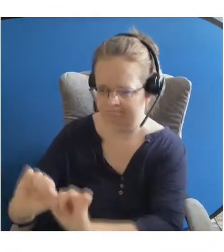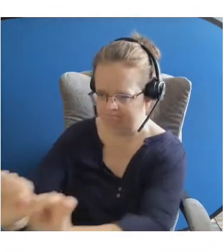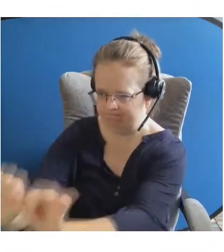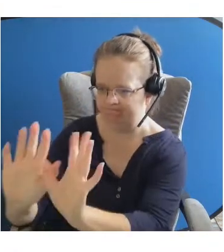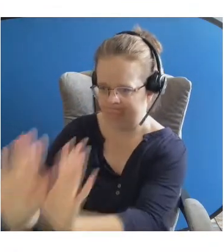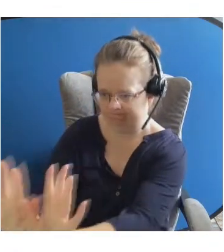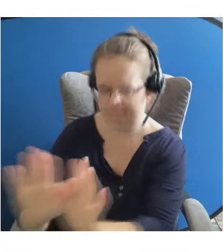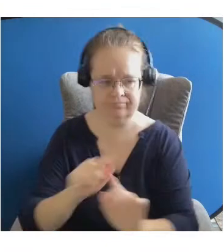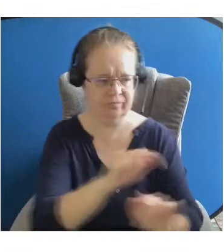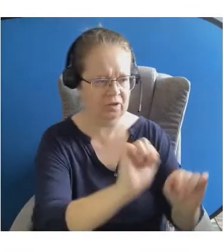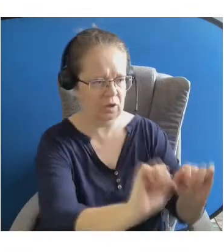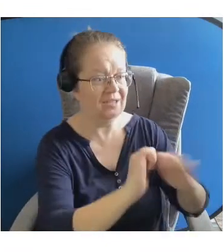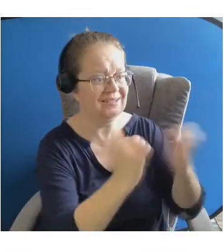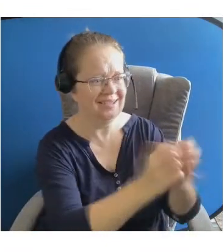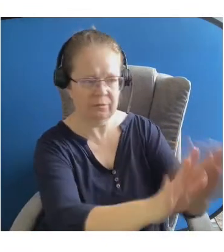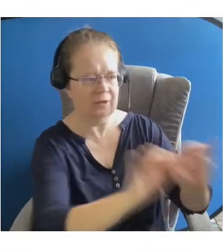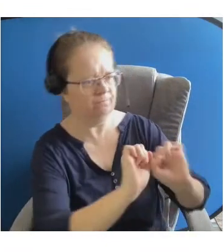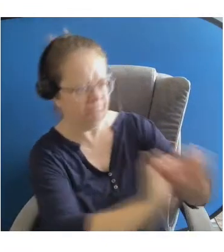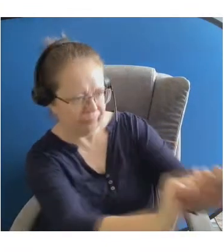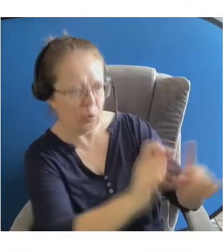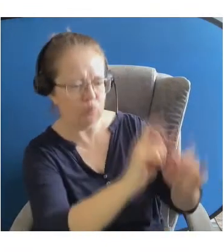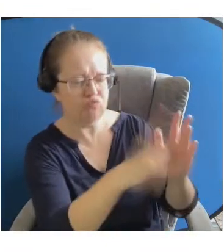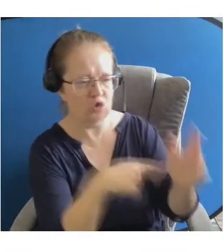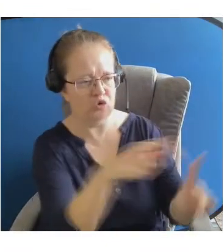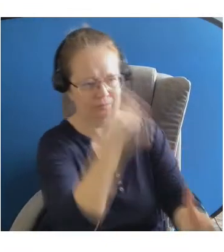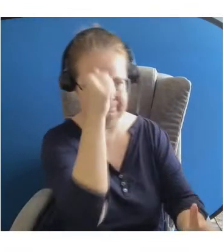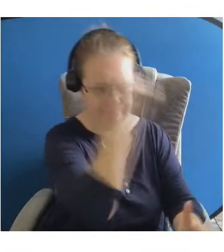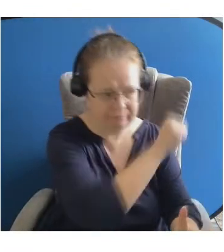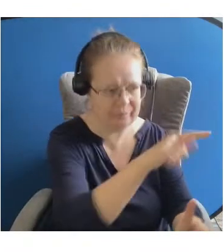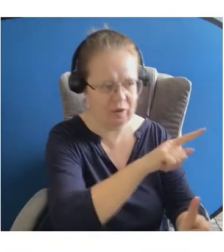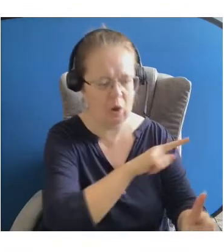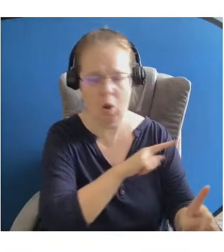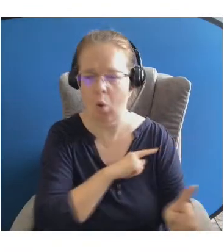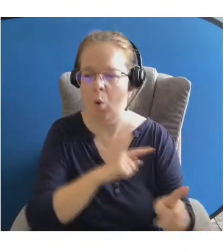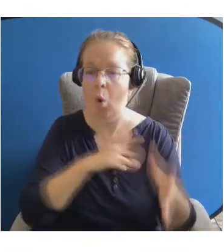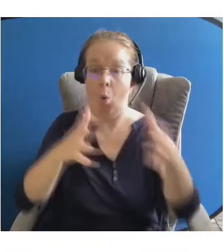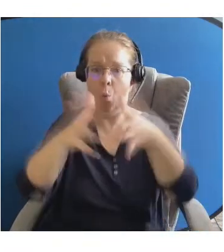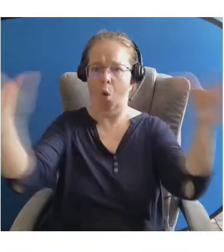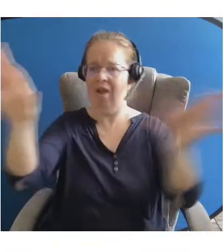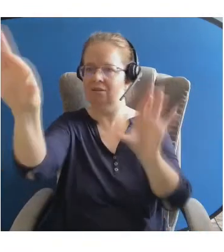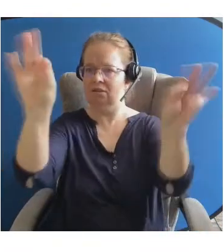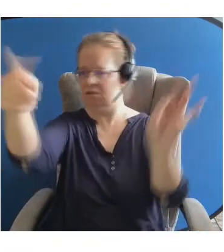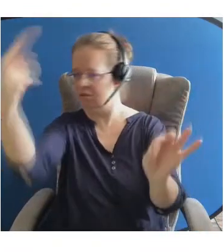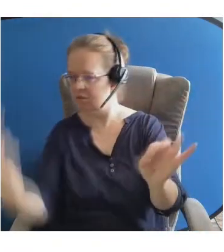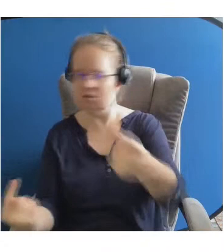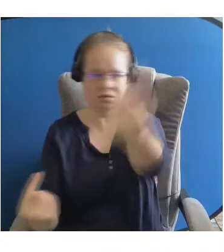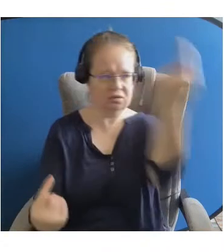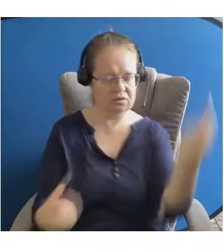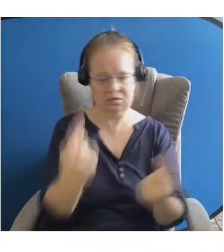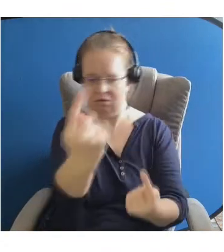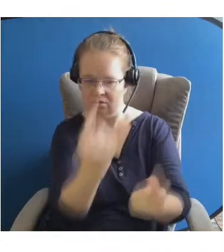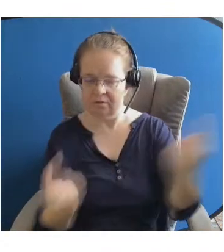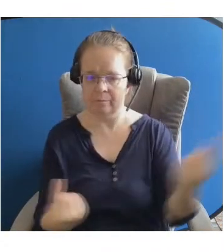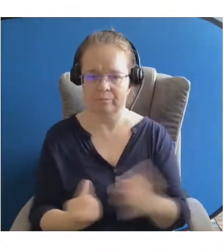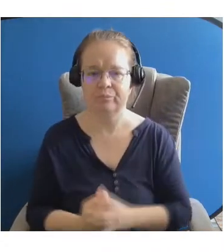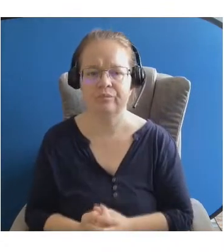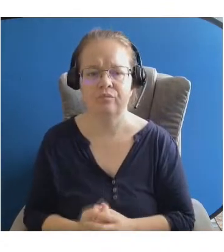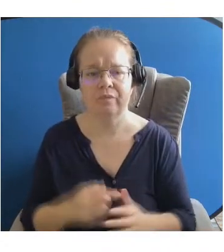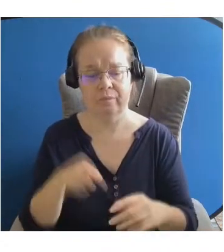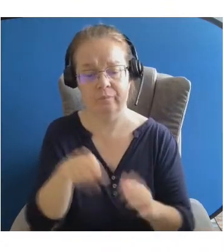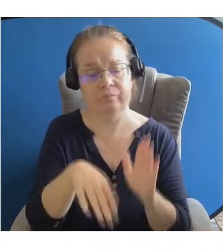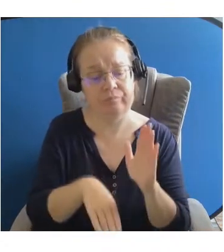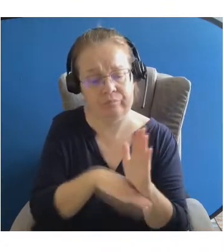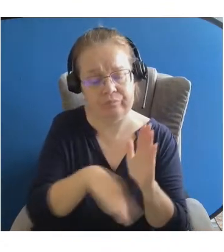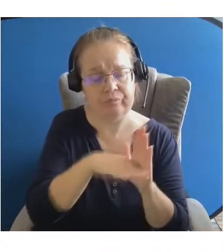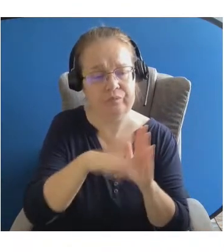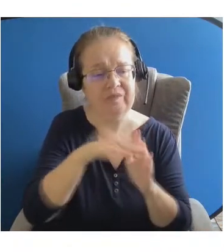ensuring that you know, teams are chosen from as wide a group as possible, promoting intercompany industry-wide solutions